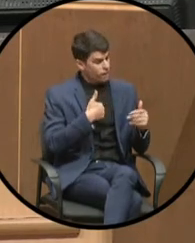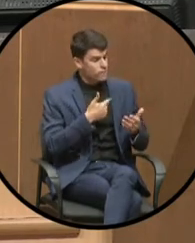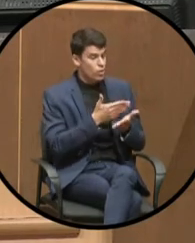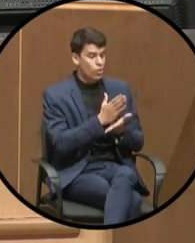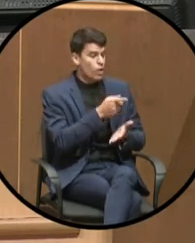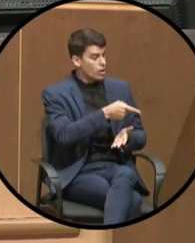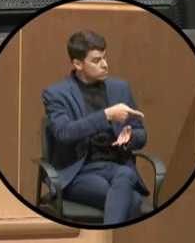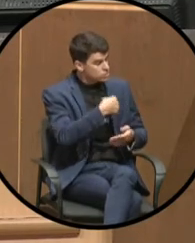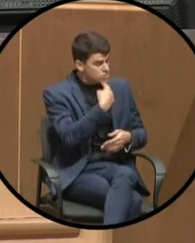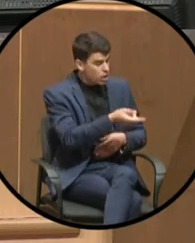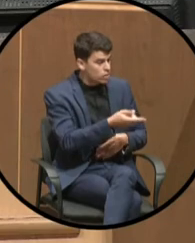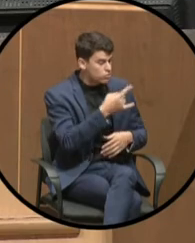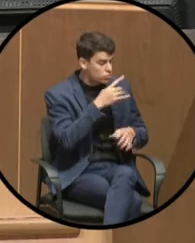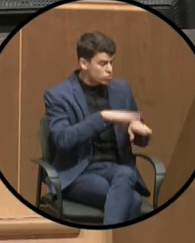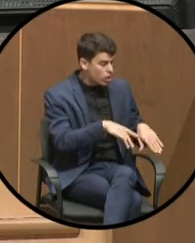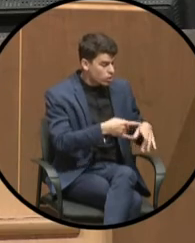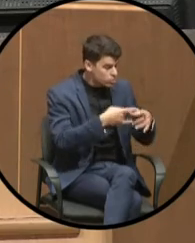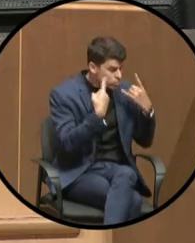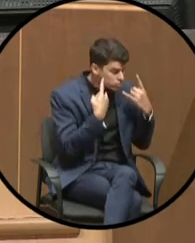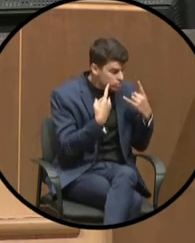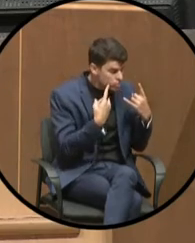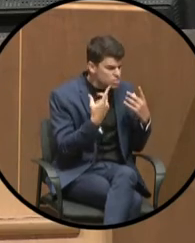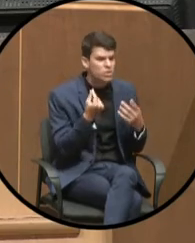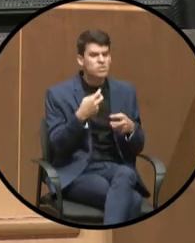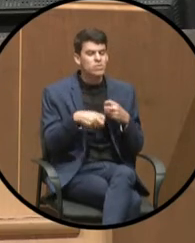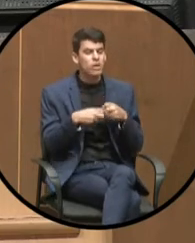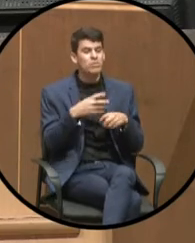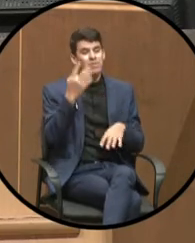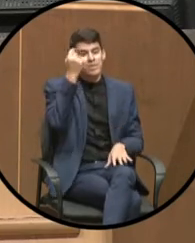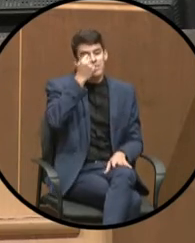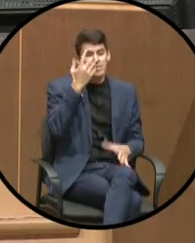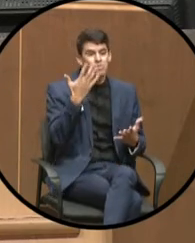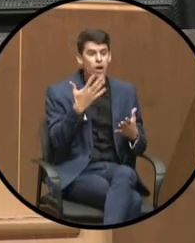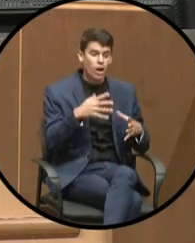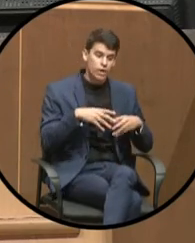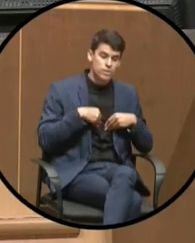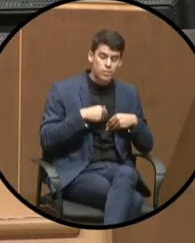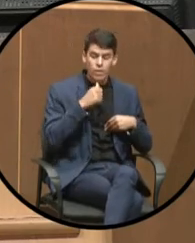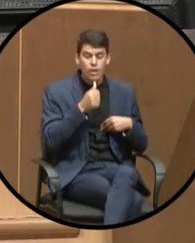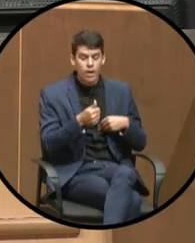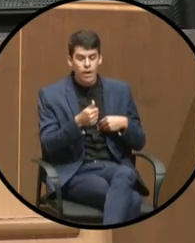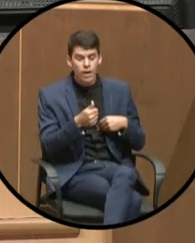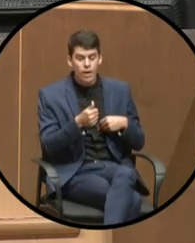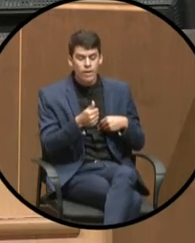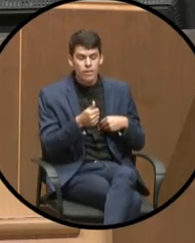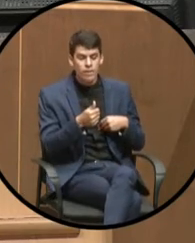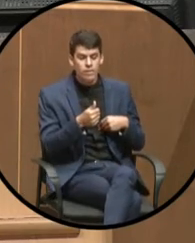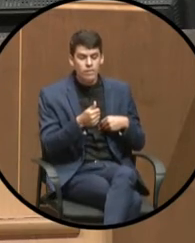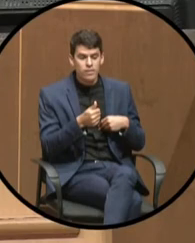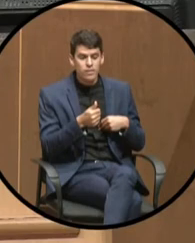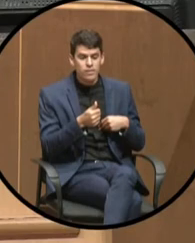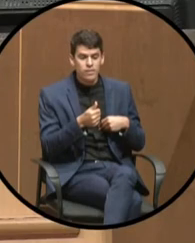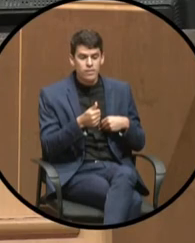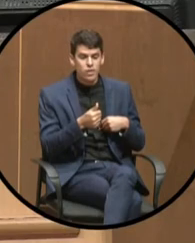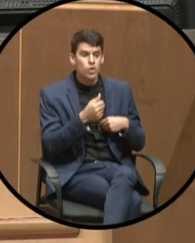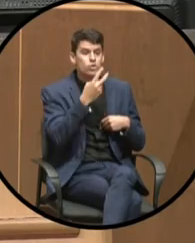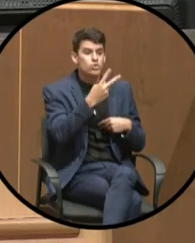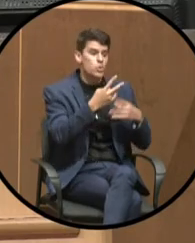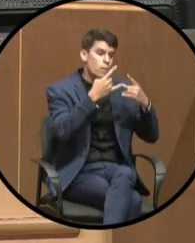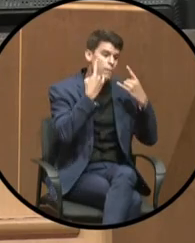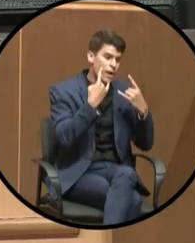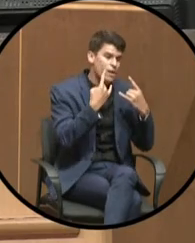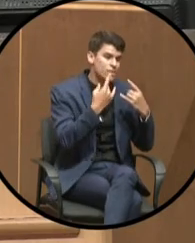child to put a mask on, then what's the problem? The theory being, whether you accept it or not, the theory being that two masks are better than